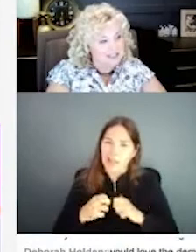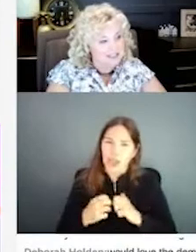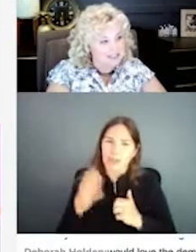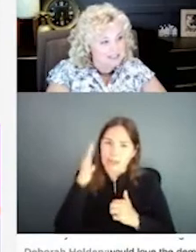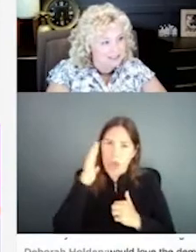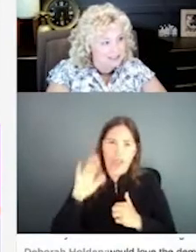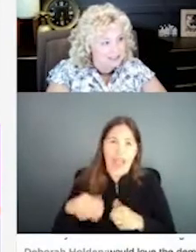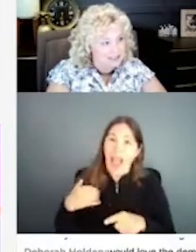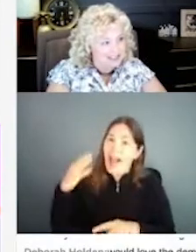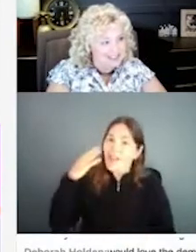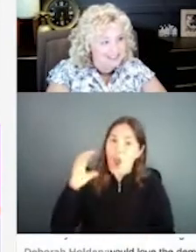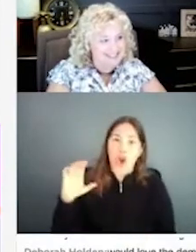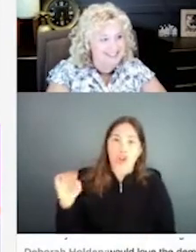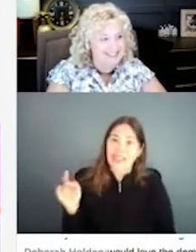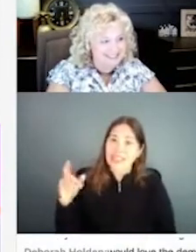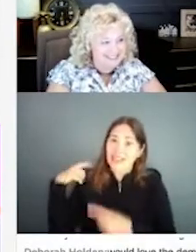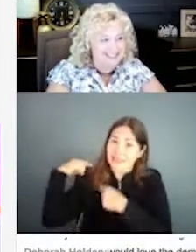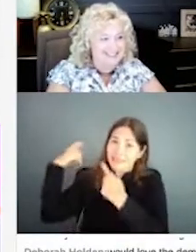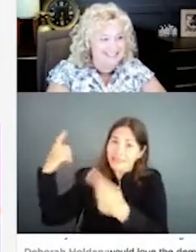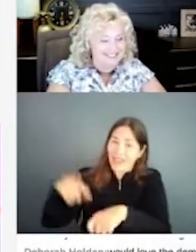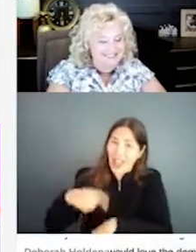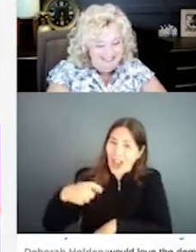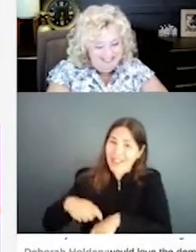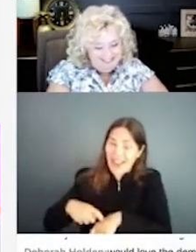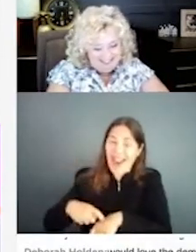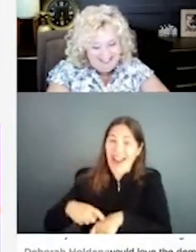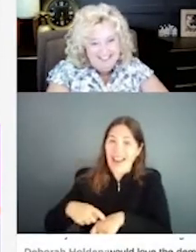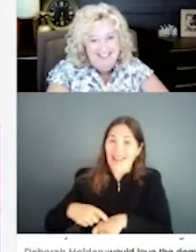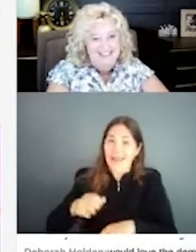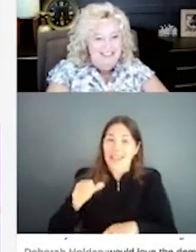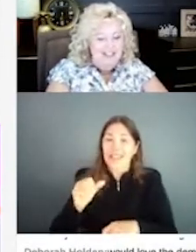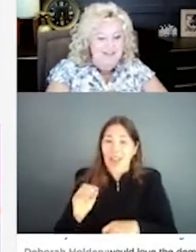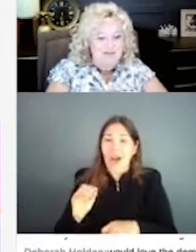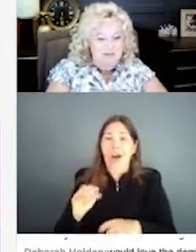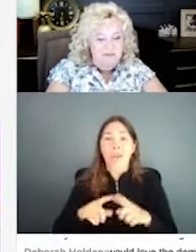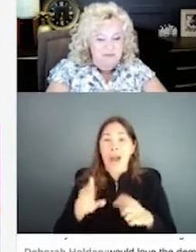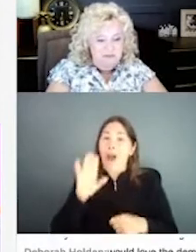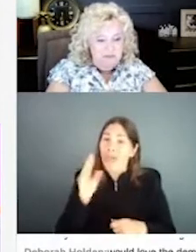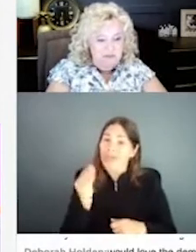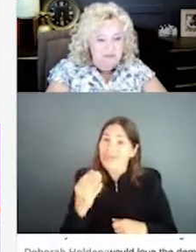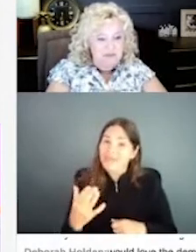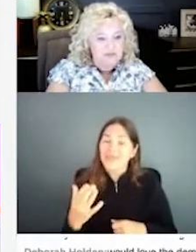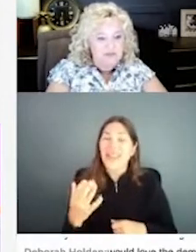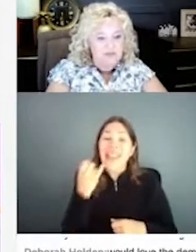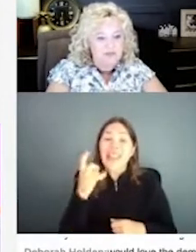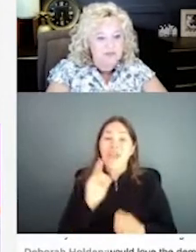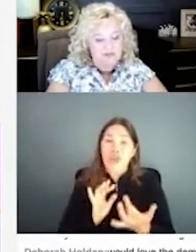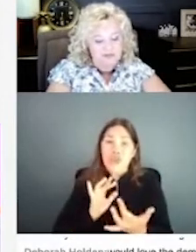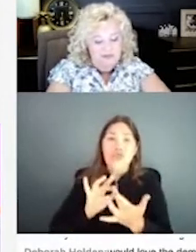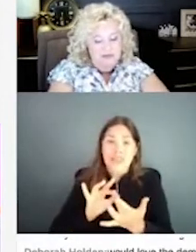known Christy for a long time now and Tanner for a short while, but I will say that if you reach